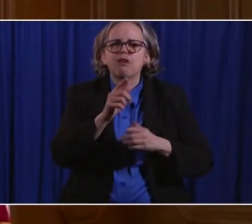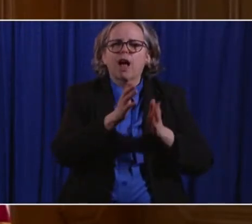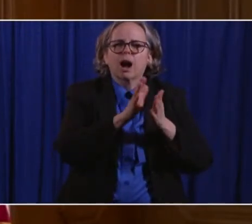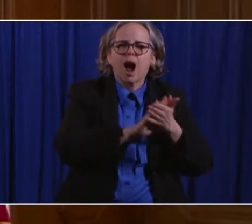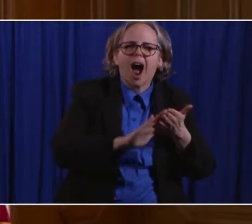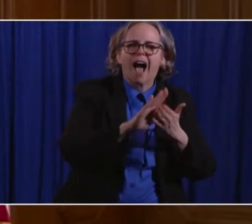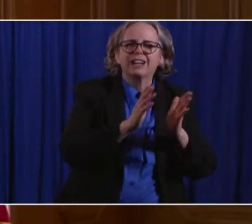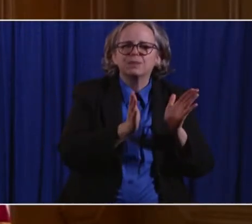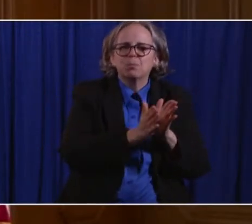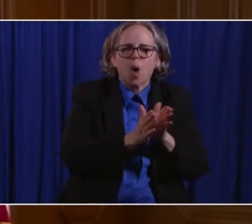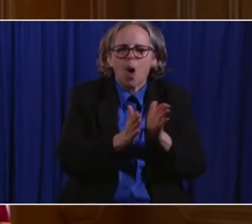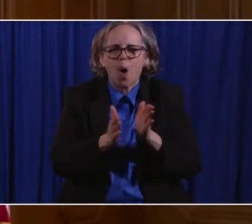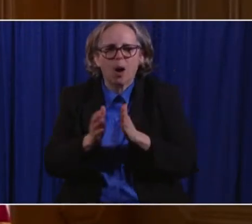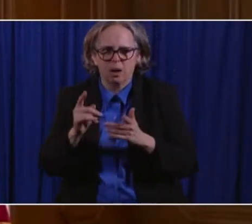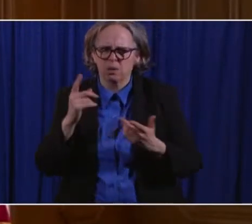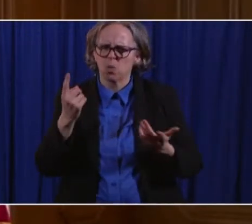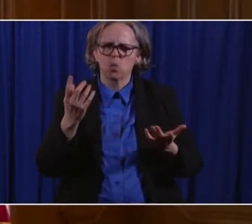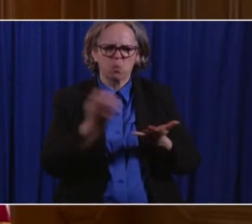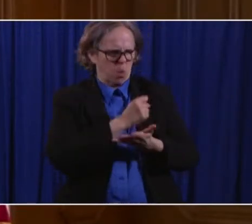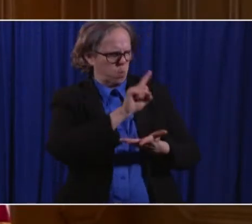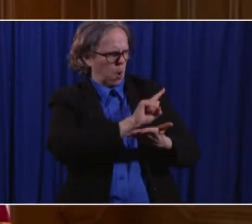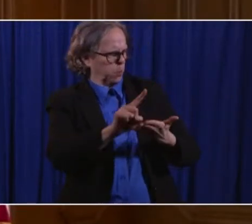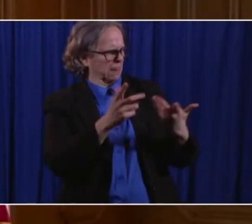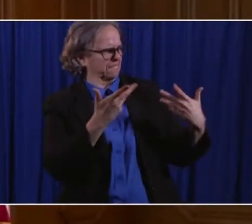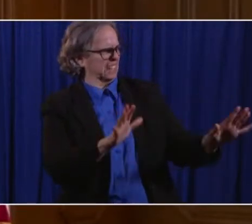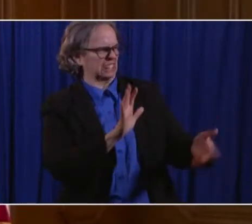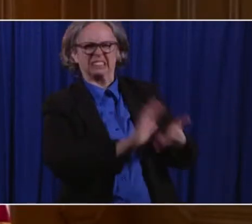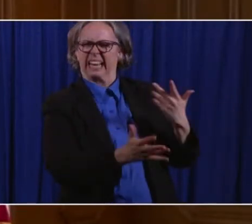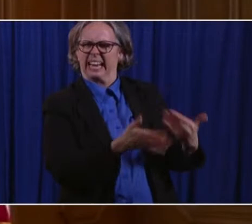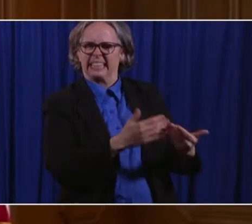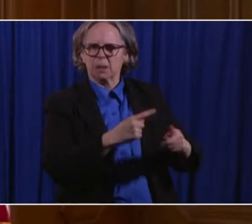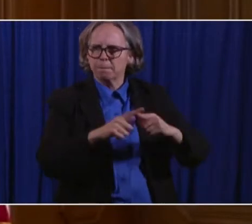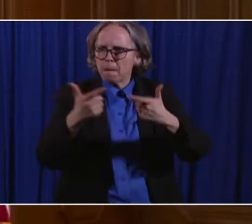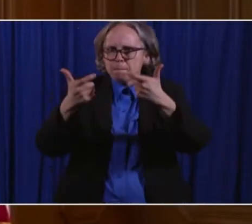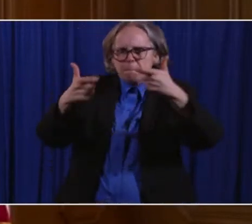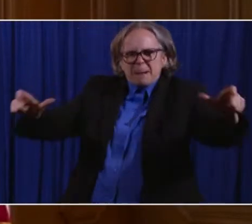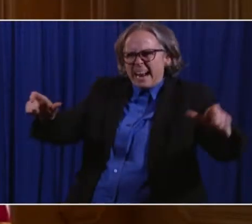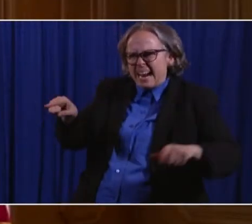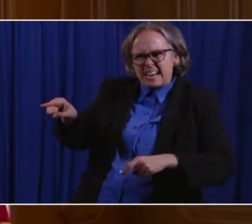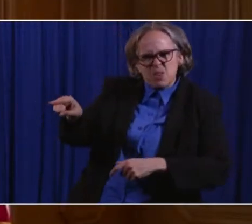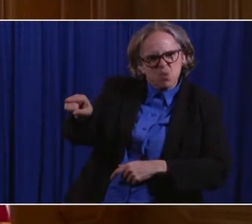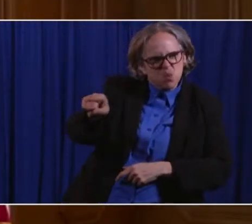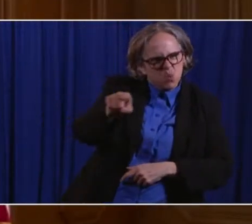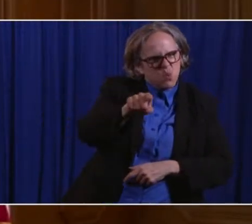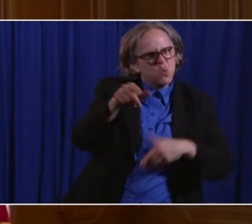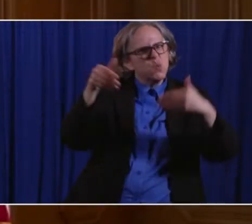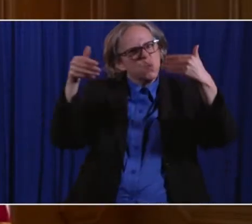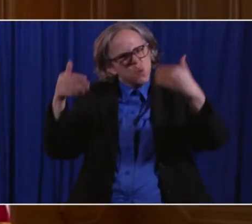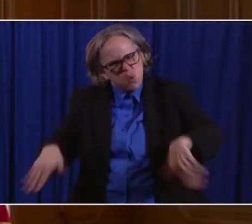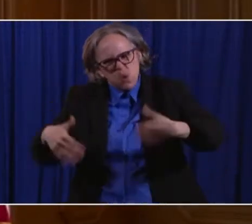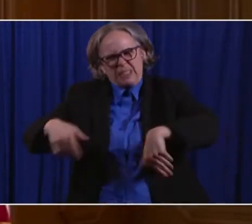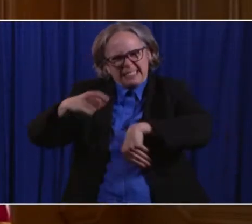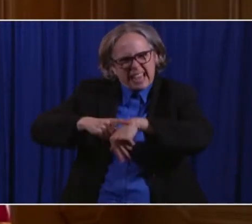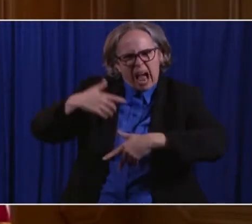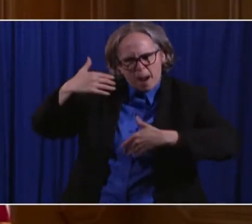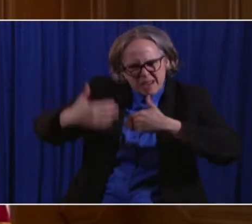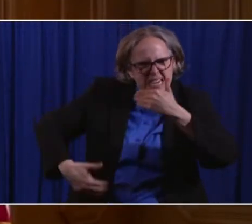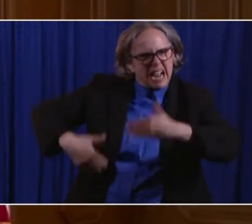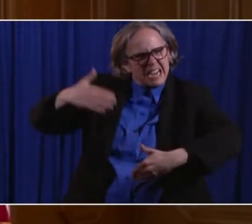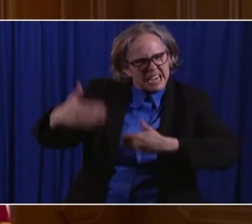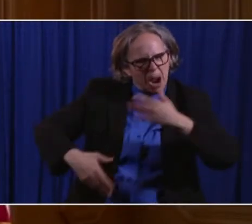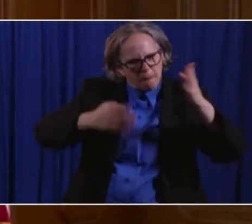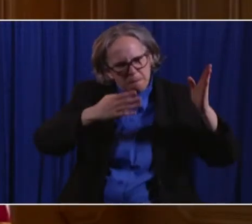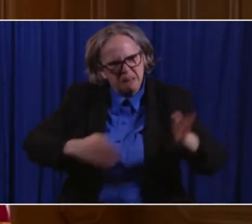week. And they will, we hope, get those shots in arms. And so that's moving along very, very, very well. Some of our